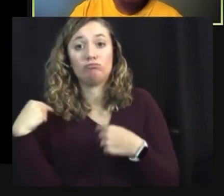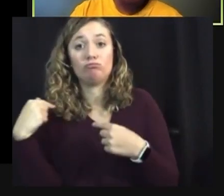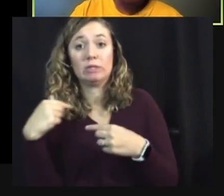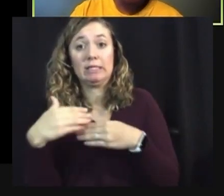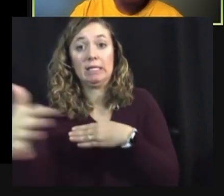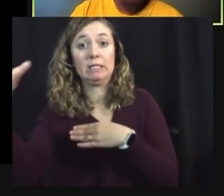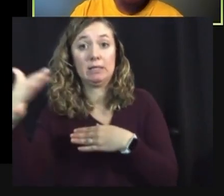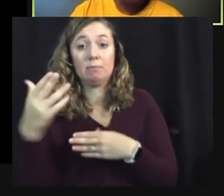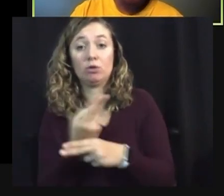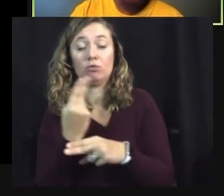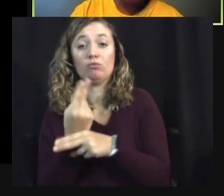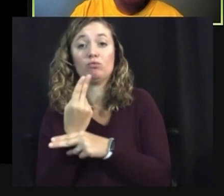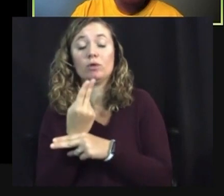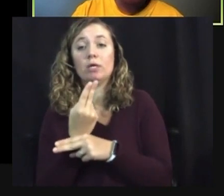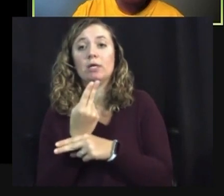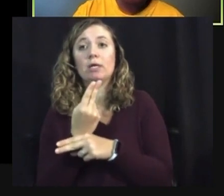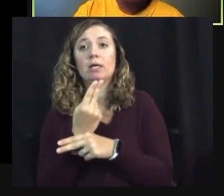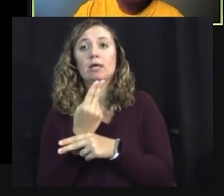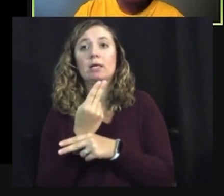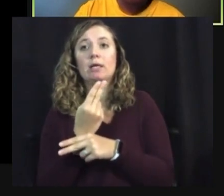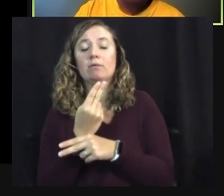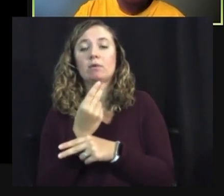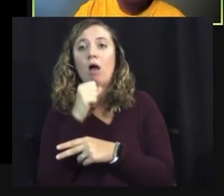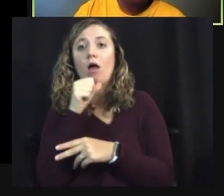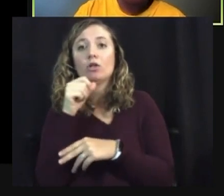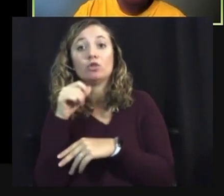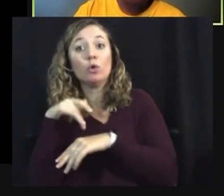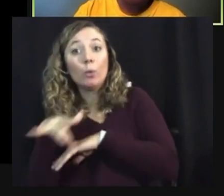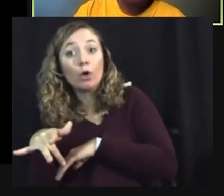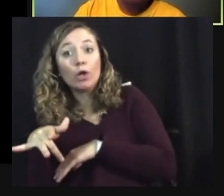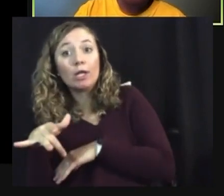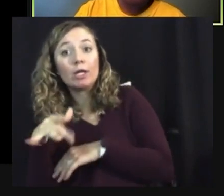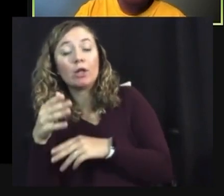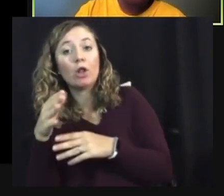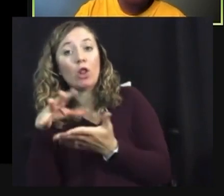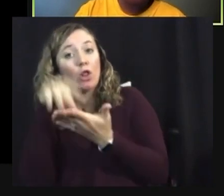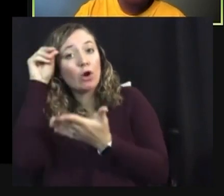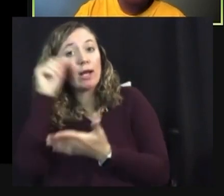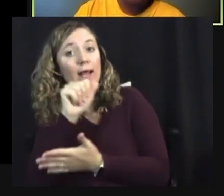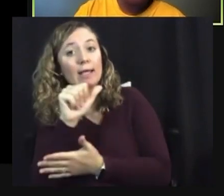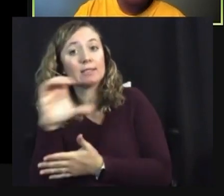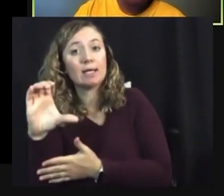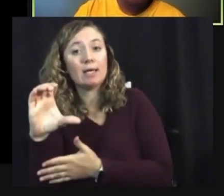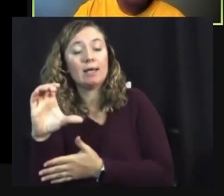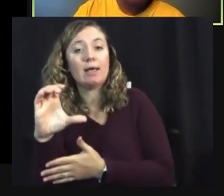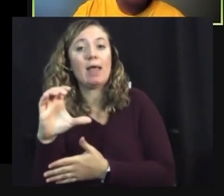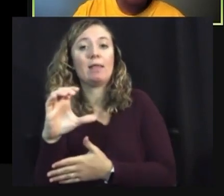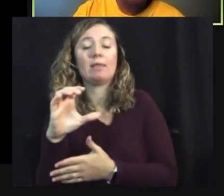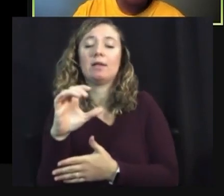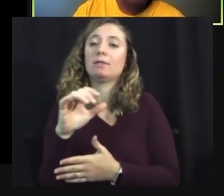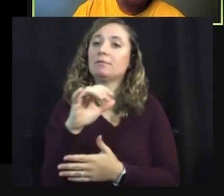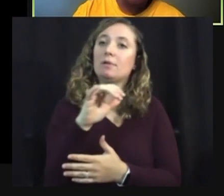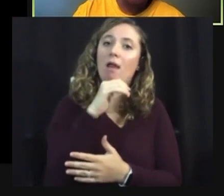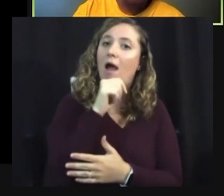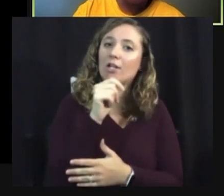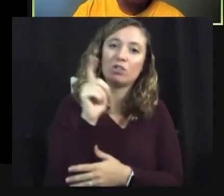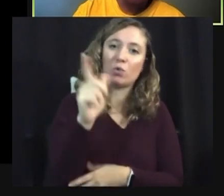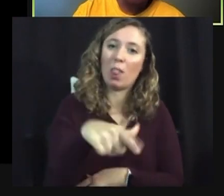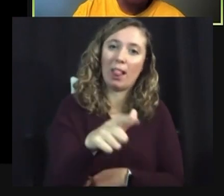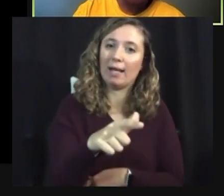such thing as too early to learn AAC, and as my story shows, there is no such thing as too